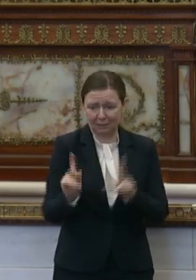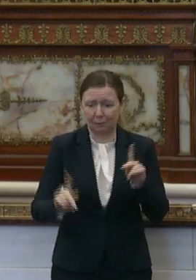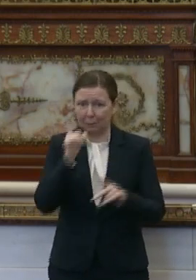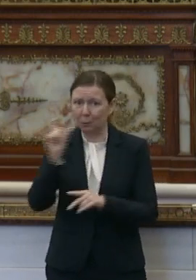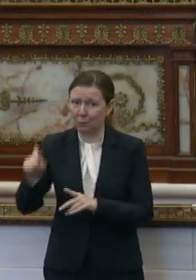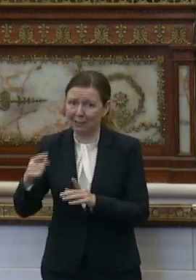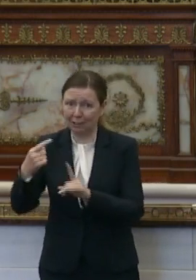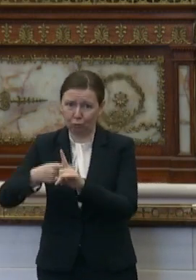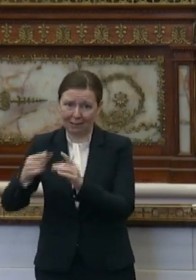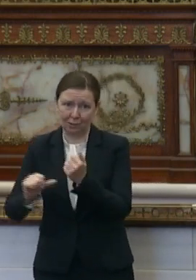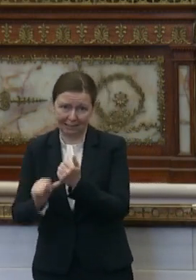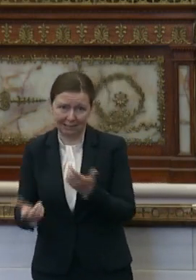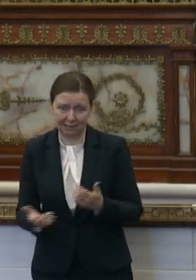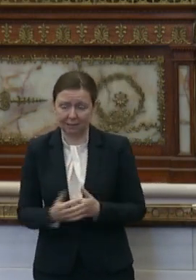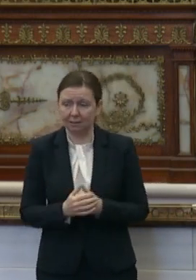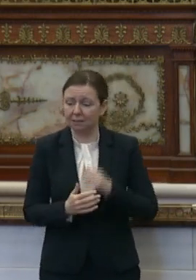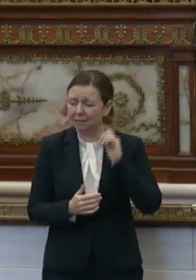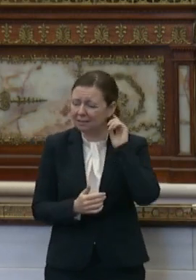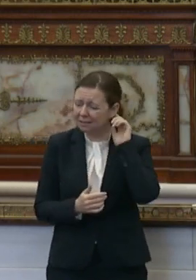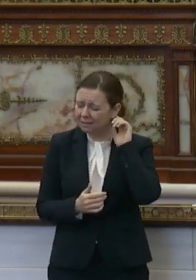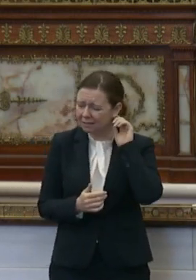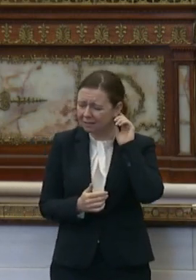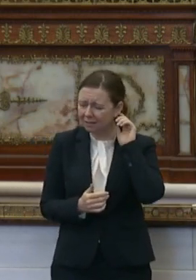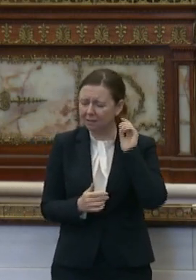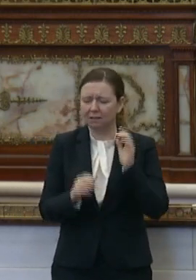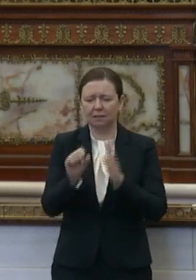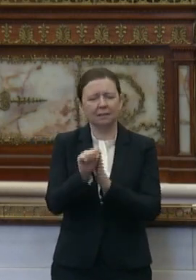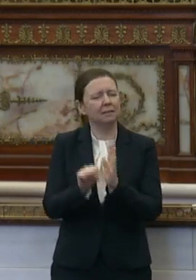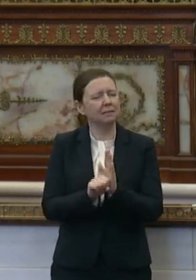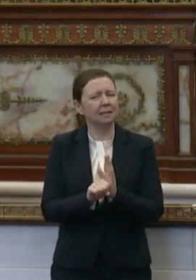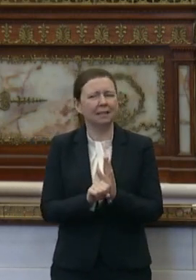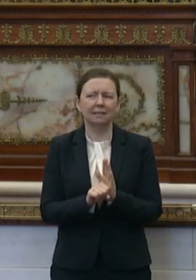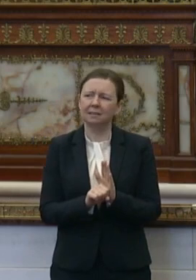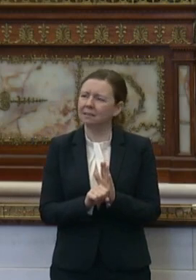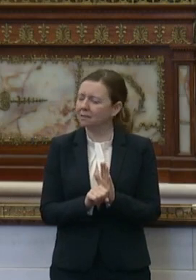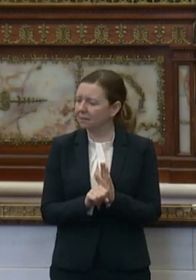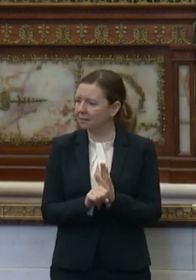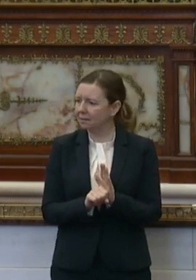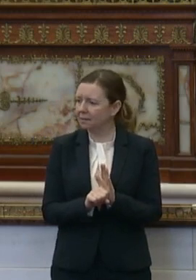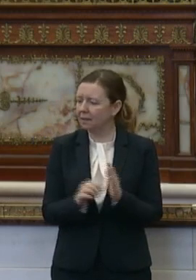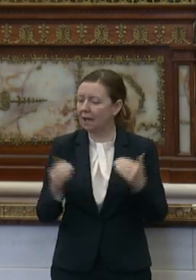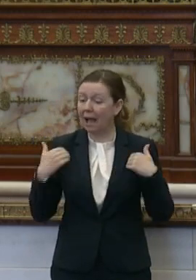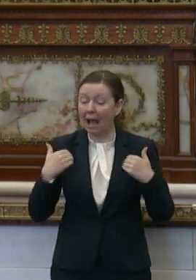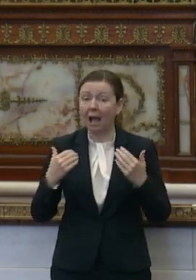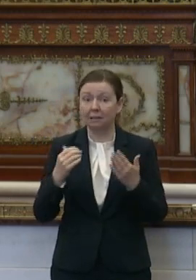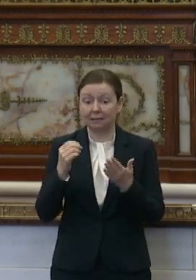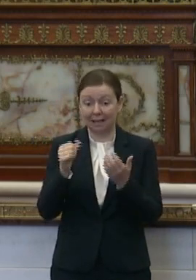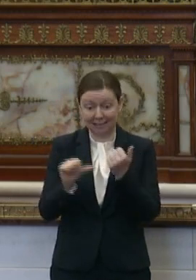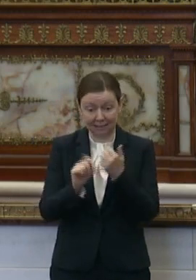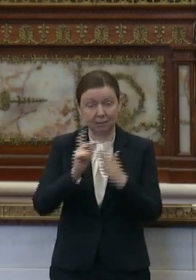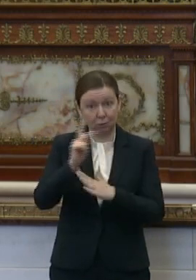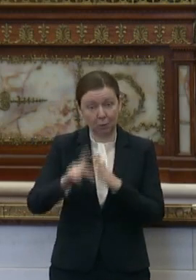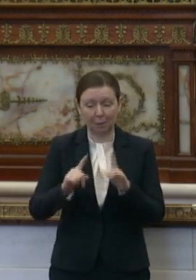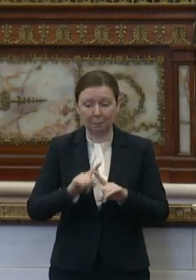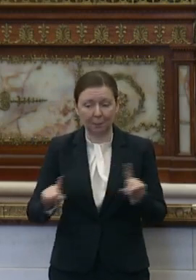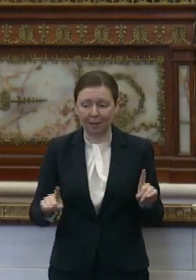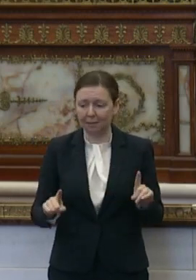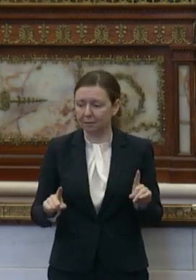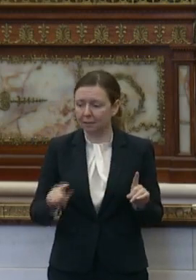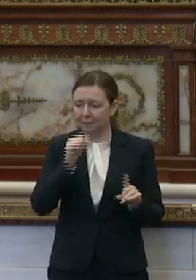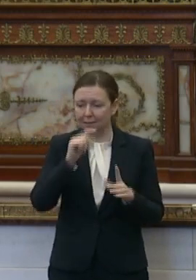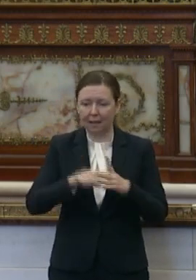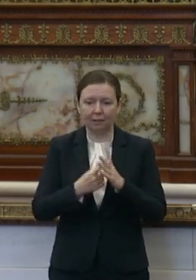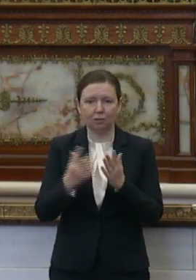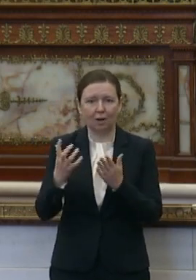rental assistance. The state also has its own rental assistance program, but you know, this isn't even going to start